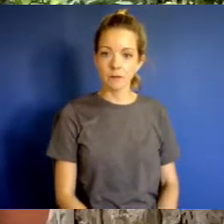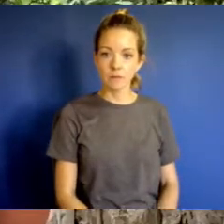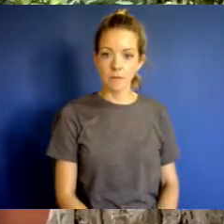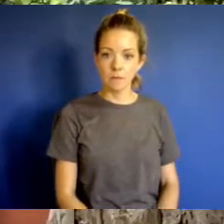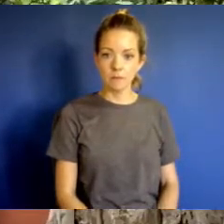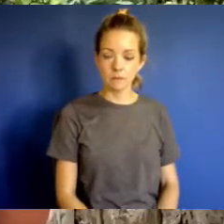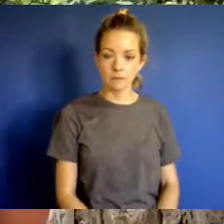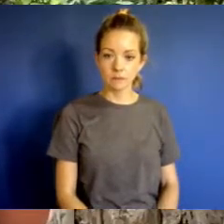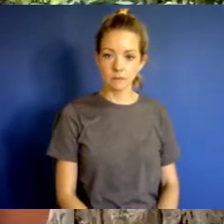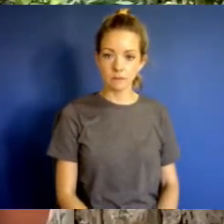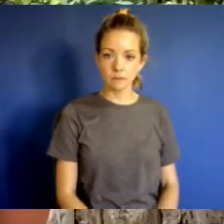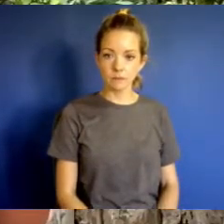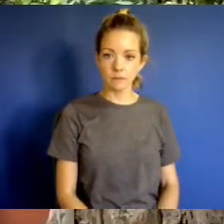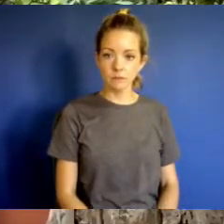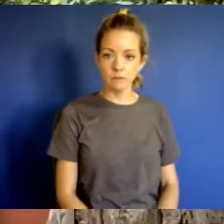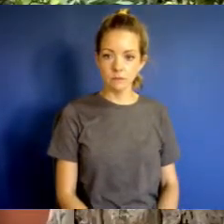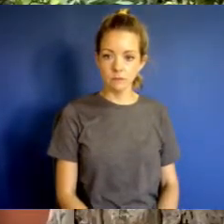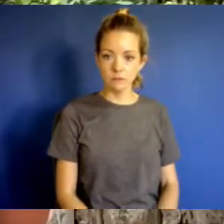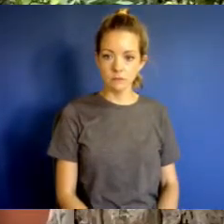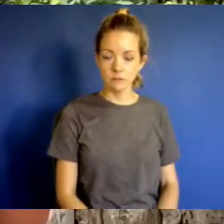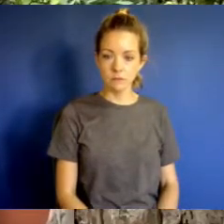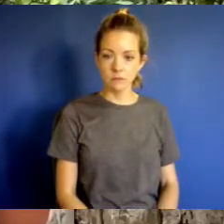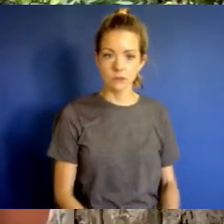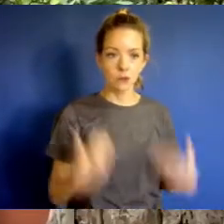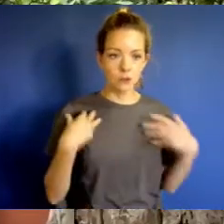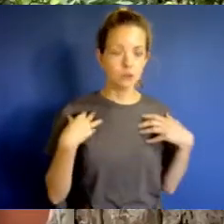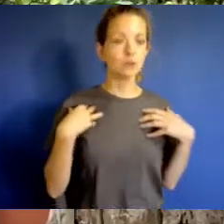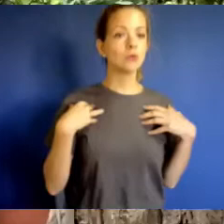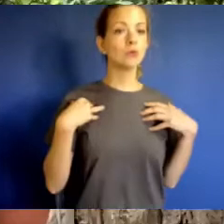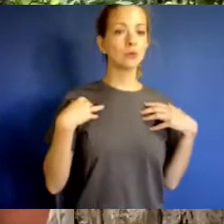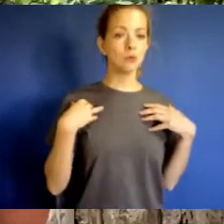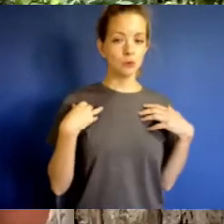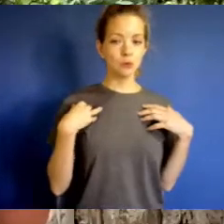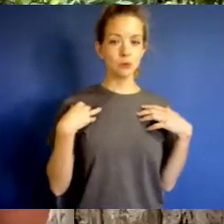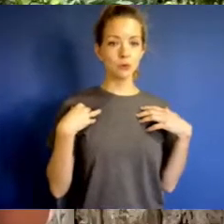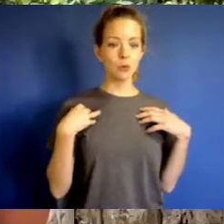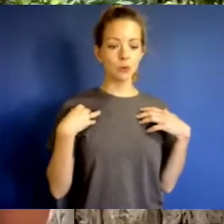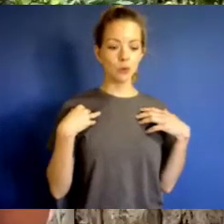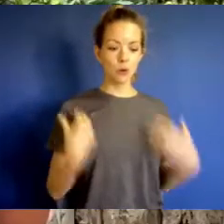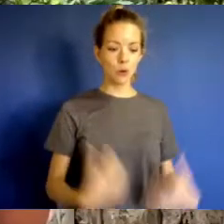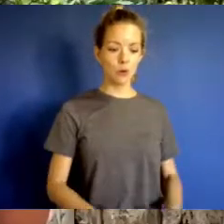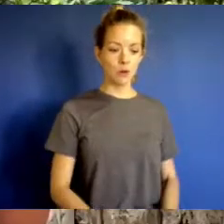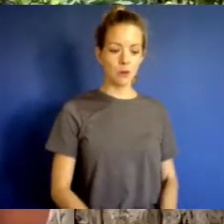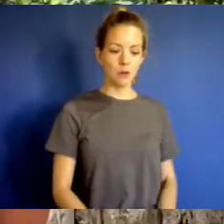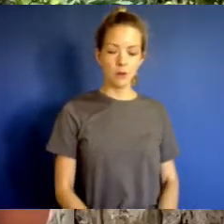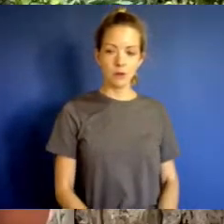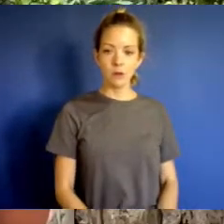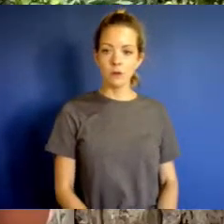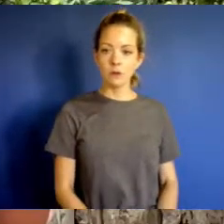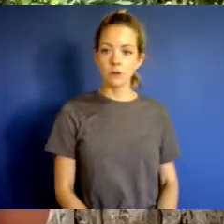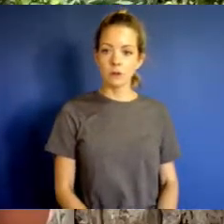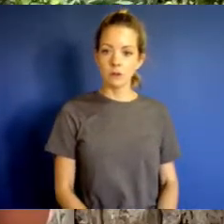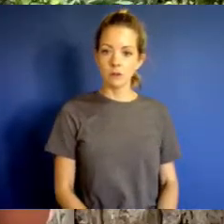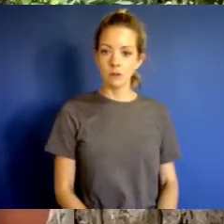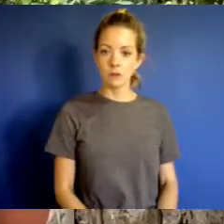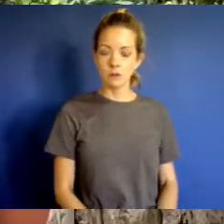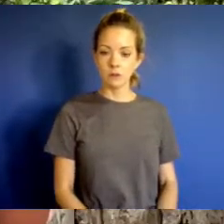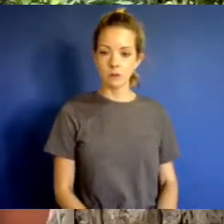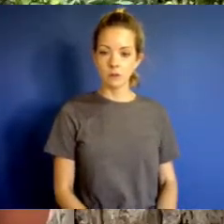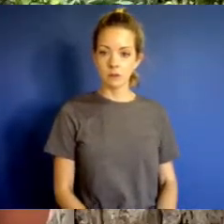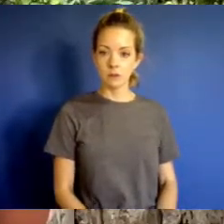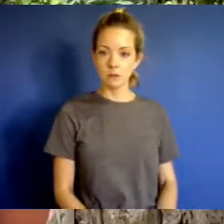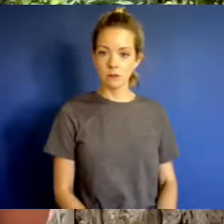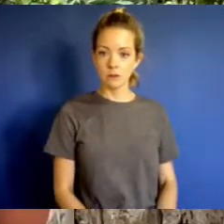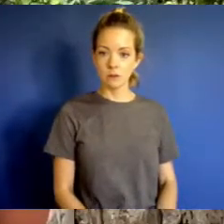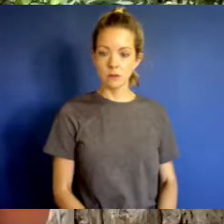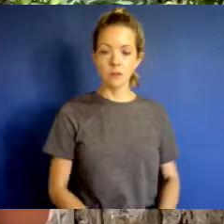so that we're not pointing the toes, and we sit up nice and tall. And so the whole kind of point of cow face pose is that the knees are